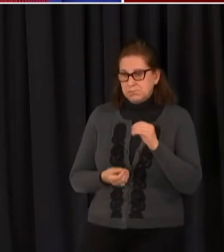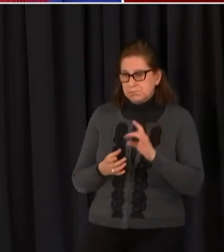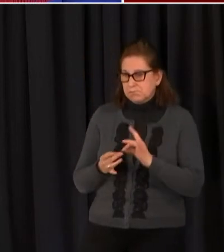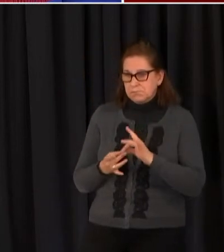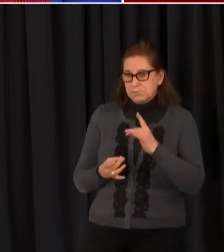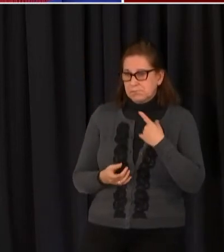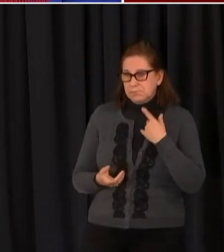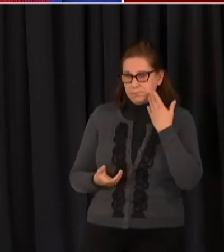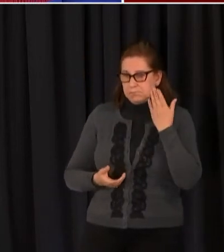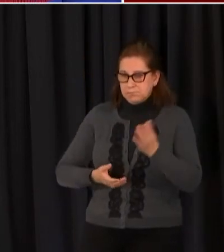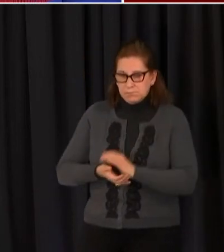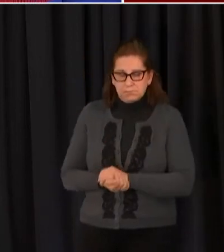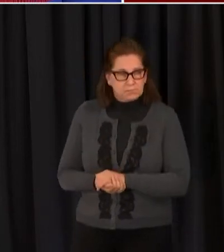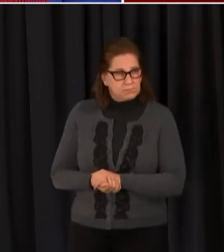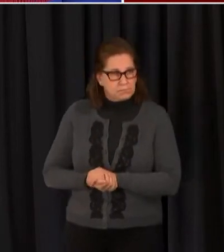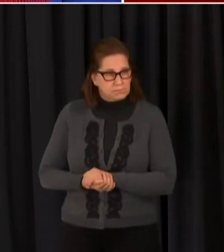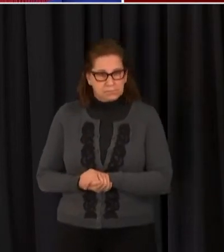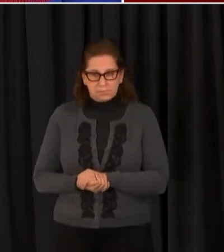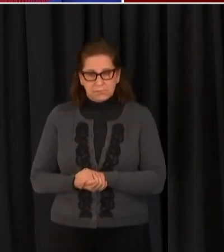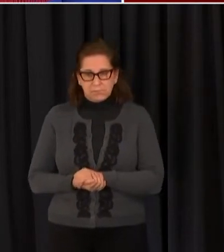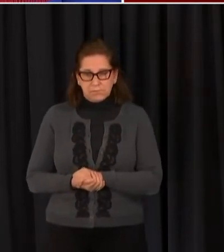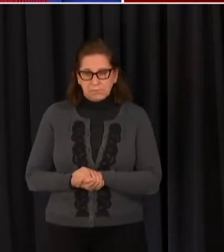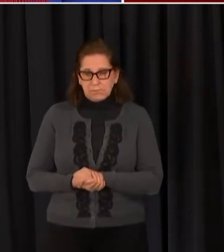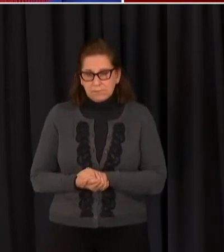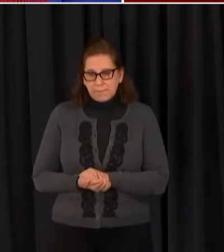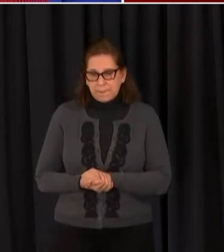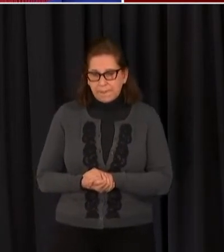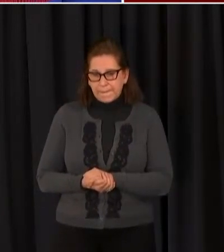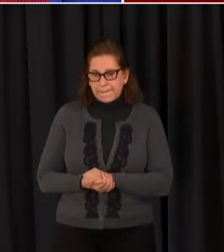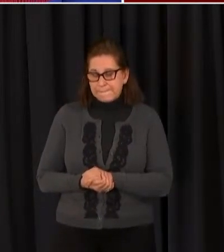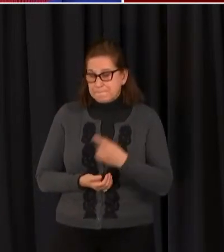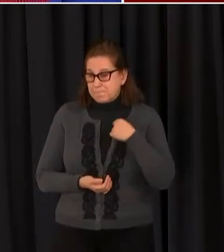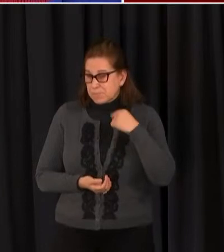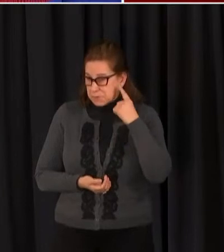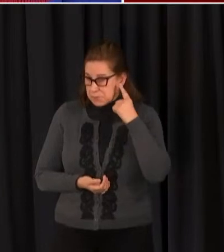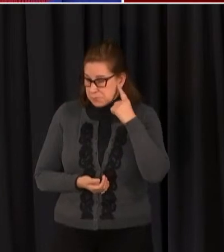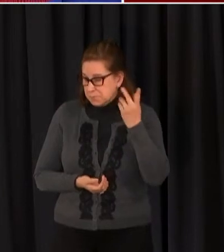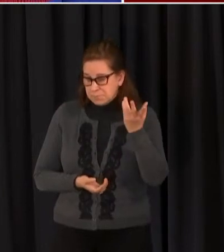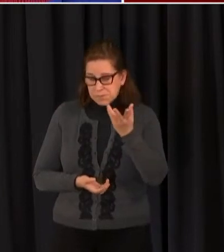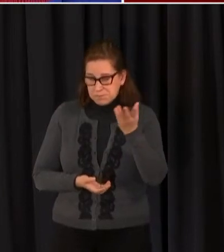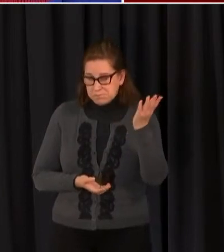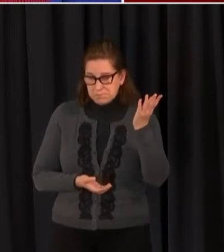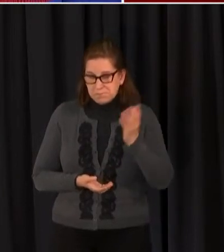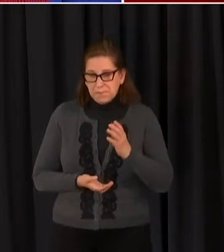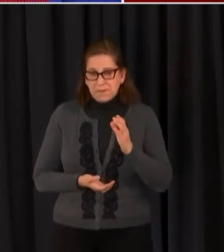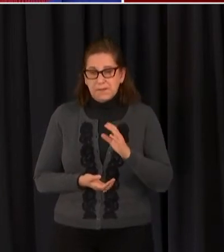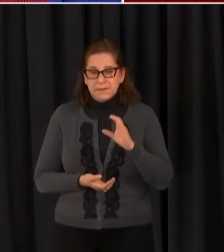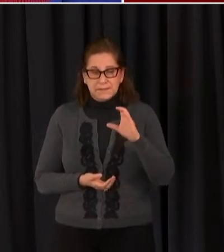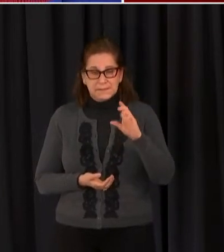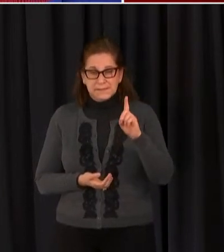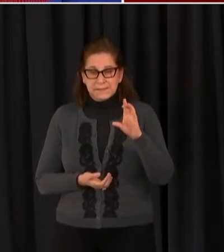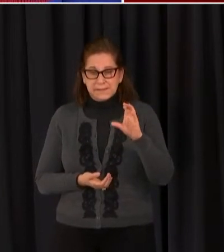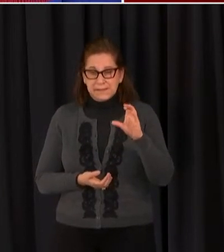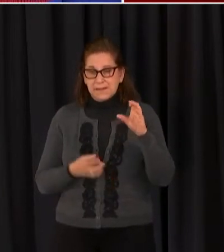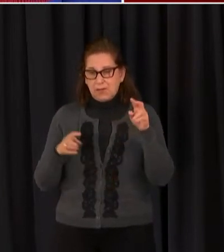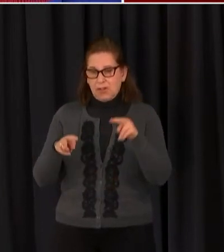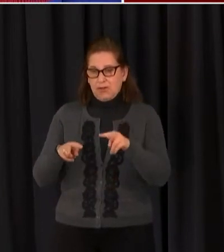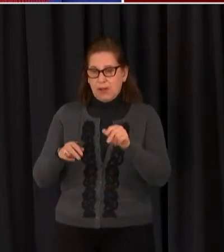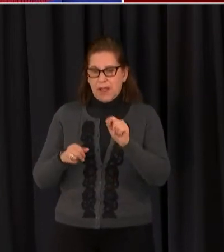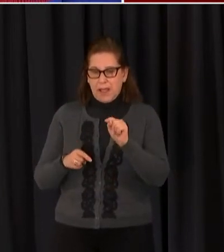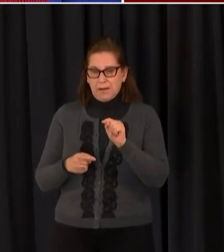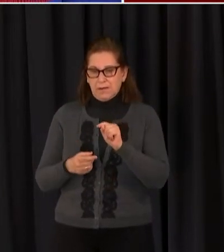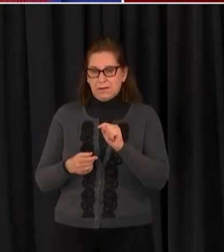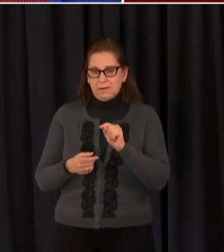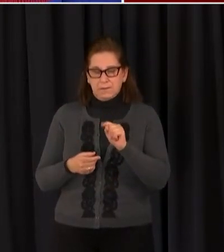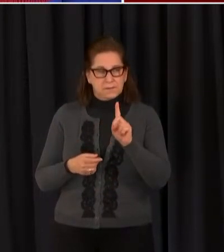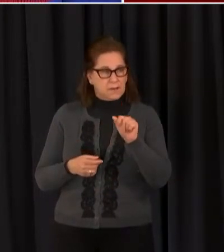this stage. I think that all of us probably heard over the weekend that the CDC is looking at the